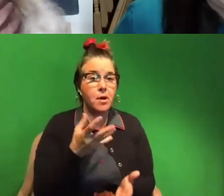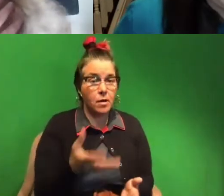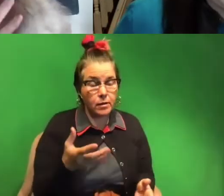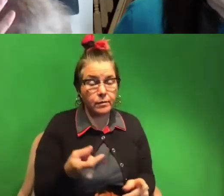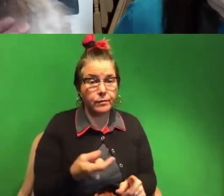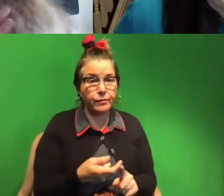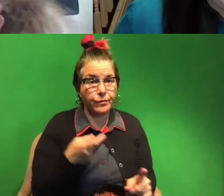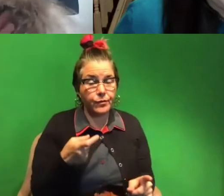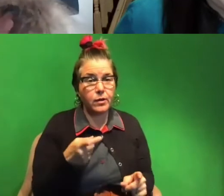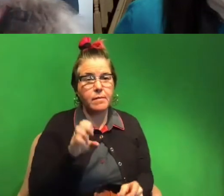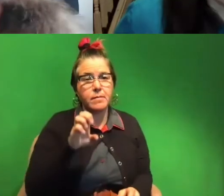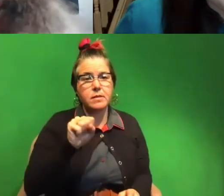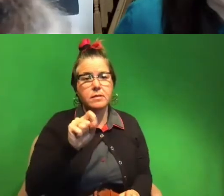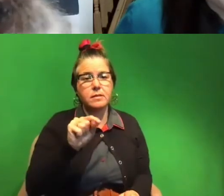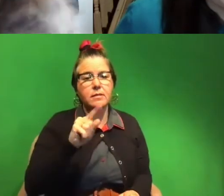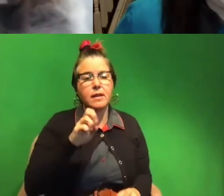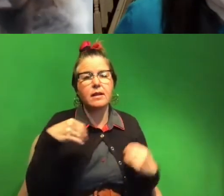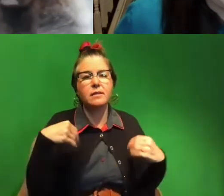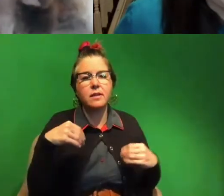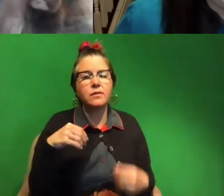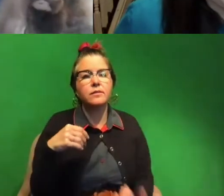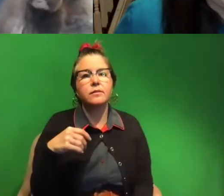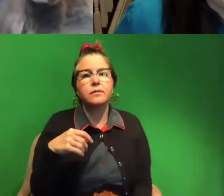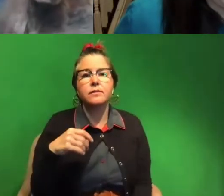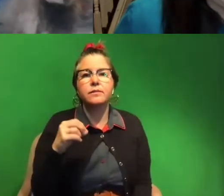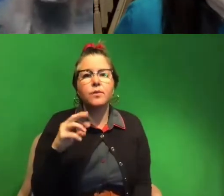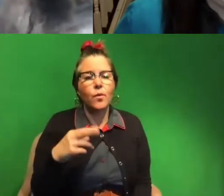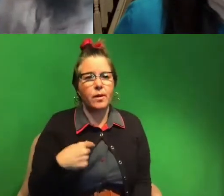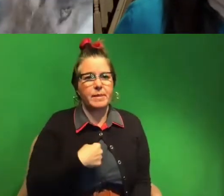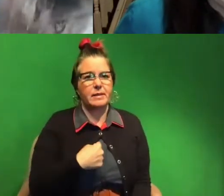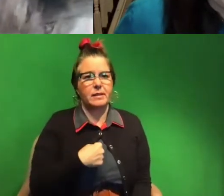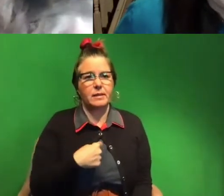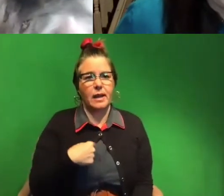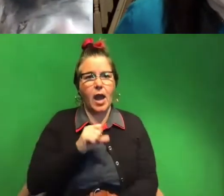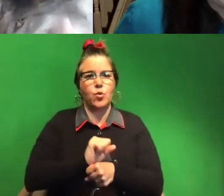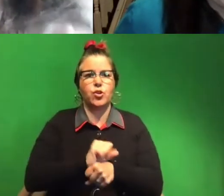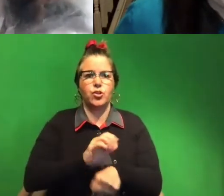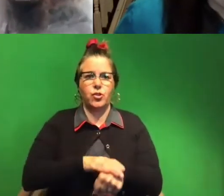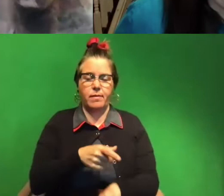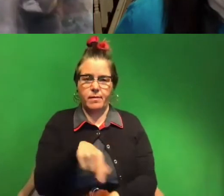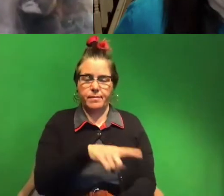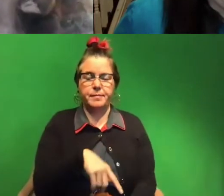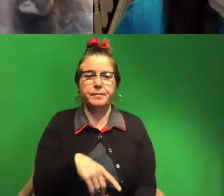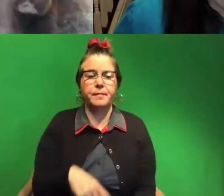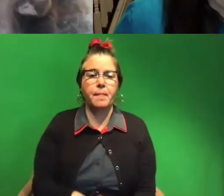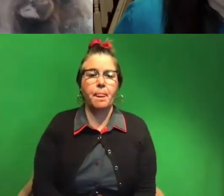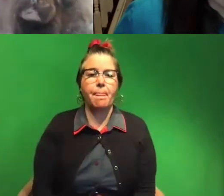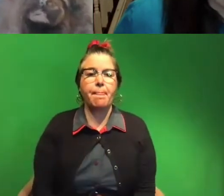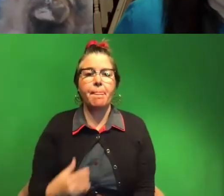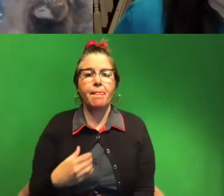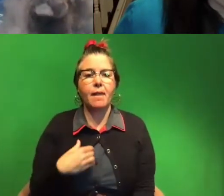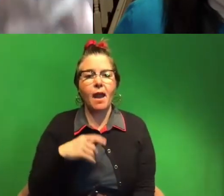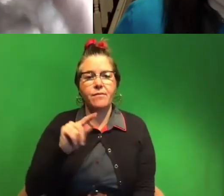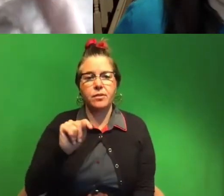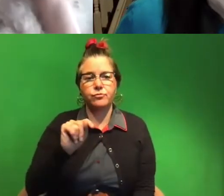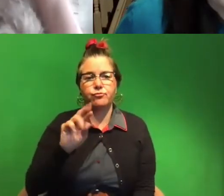from estate sales or me. I worked on them. So, and I have a trapper's license here